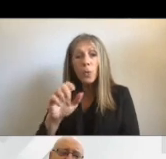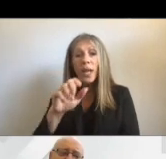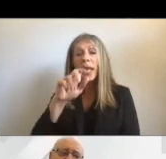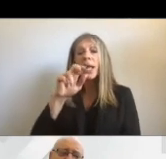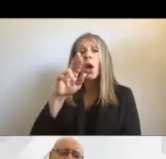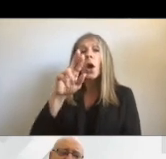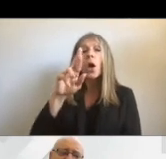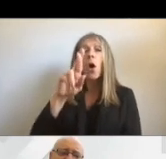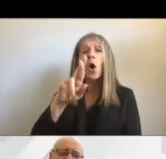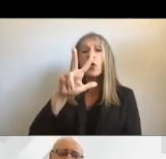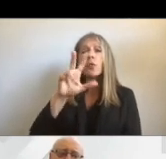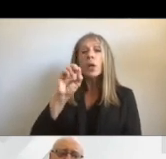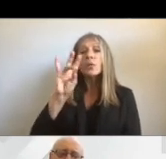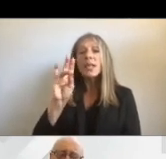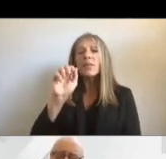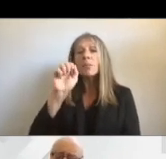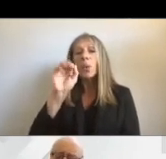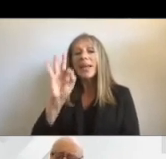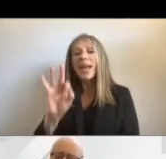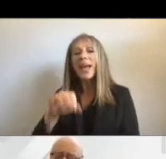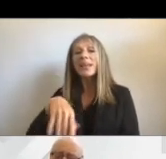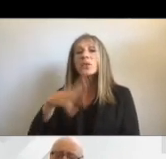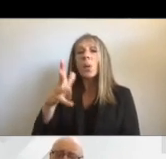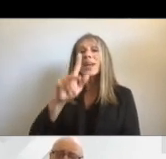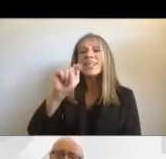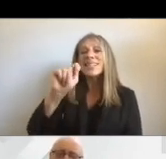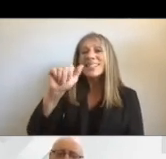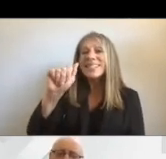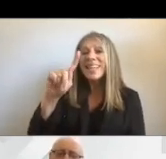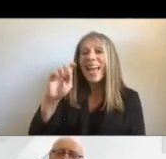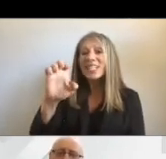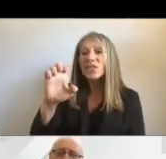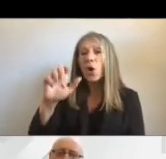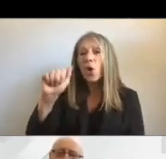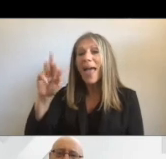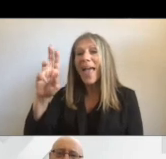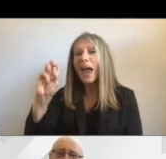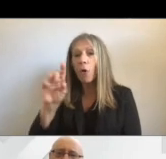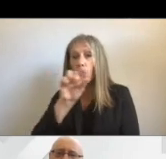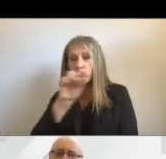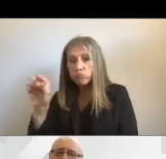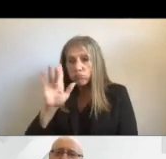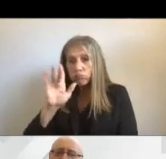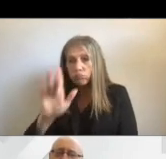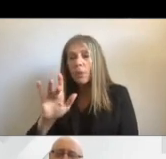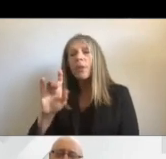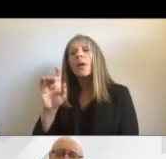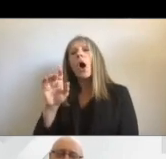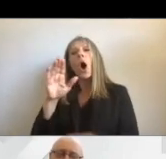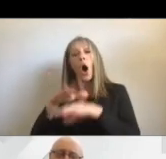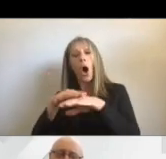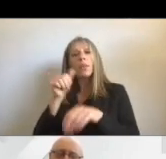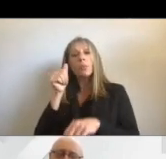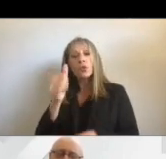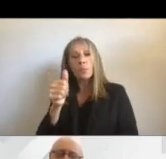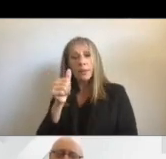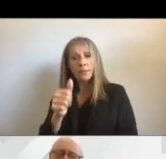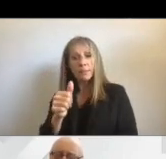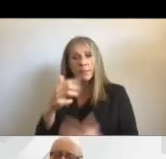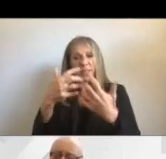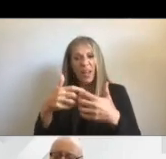Where the pedestrian clearance time is calculated to a pedestrian refuge island, an additional pedestrian push button